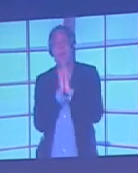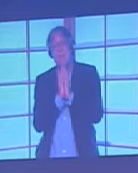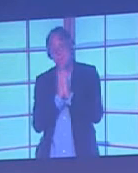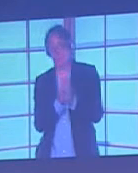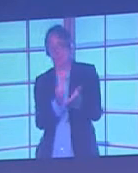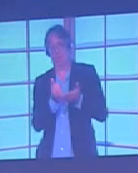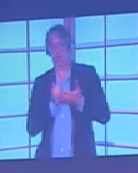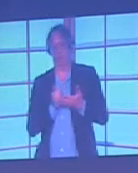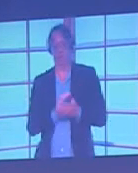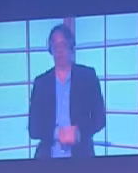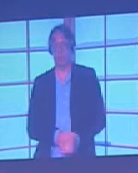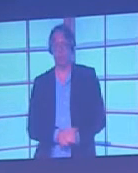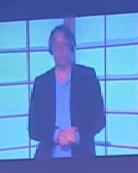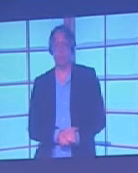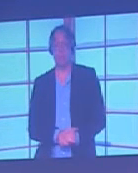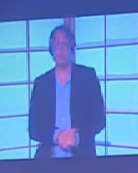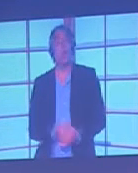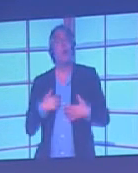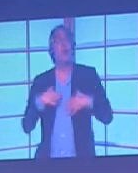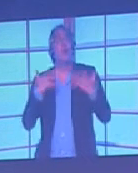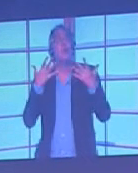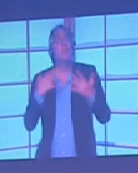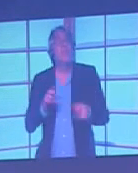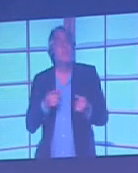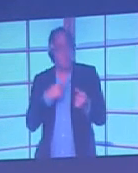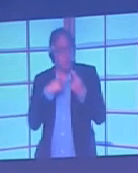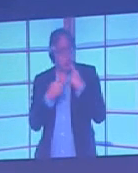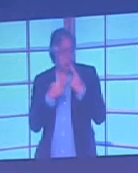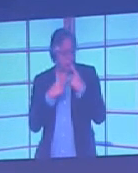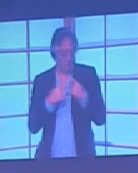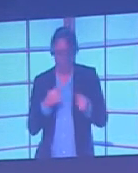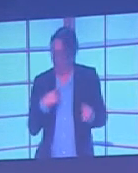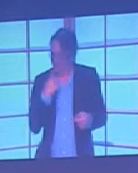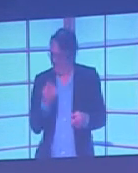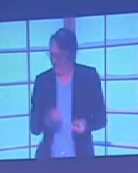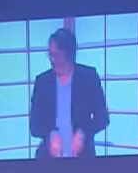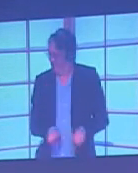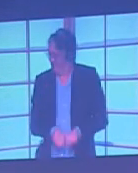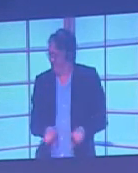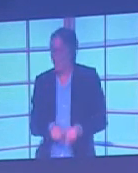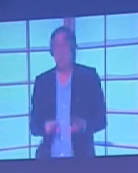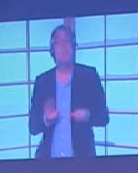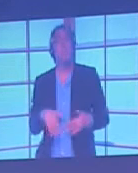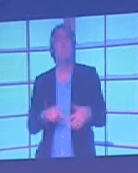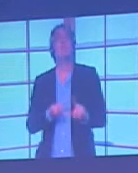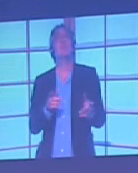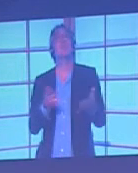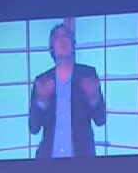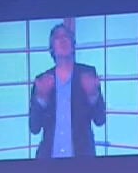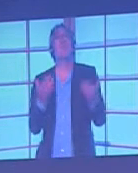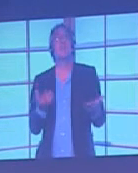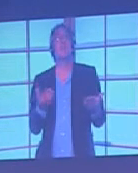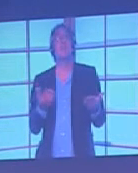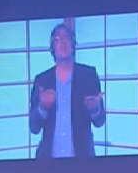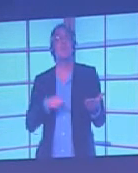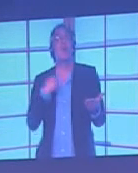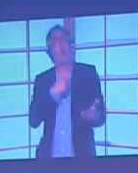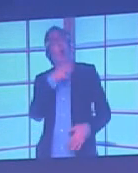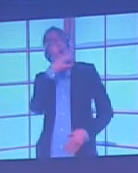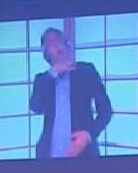that. I've talked about championing the cause. I've probably said that too many times. But at the end of the day, our ultimate